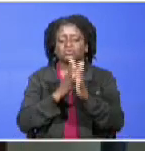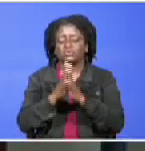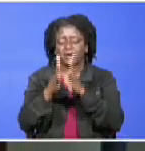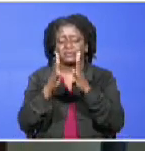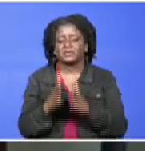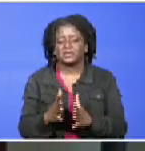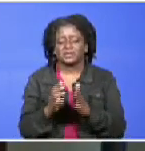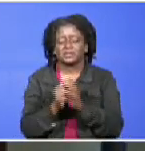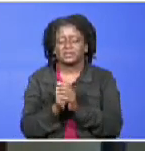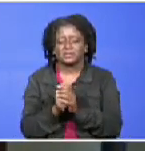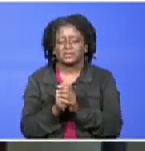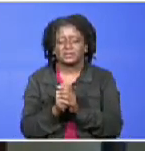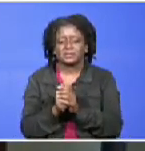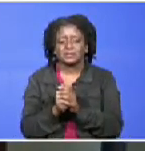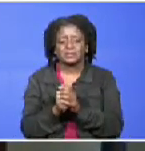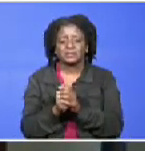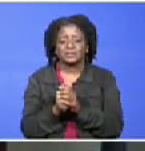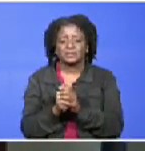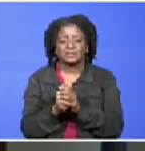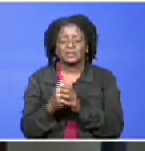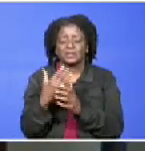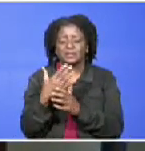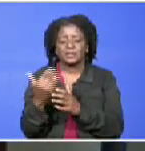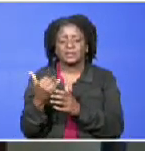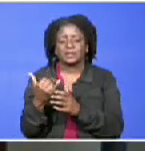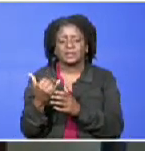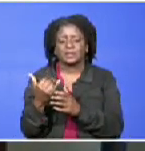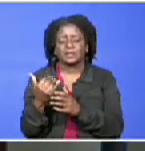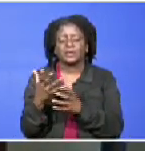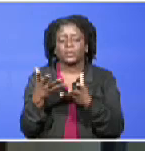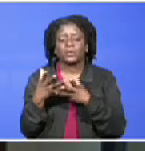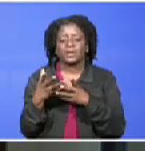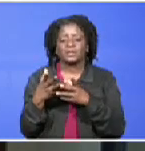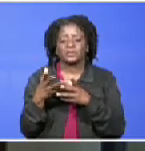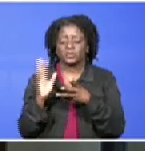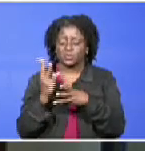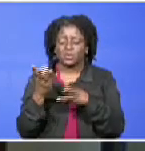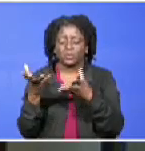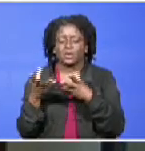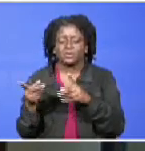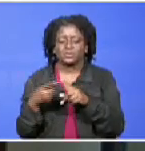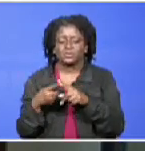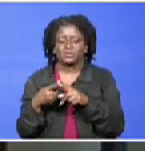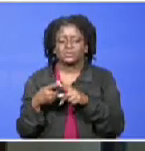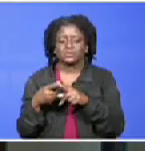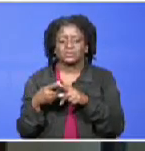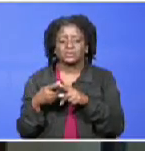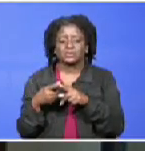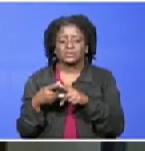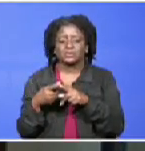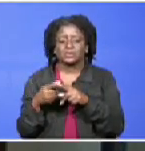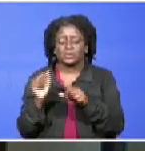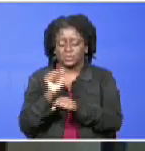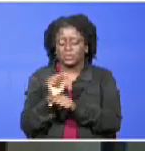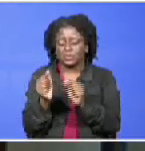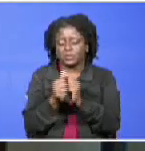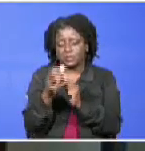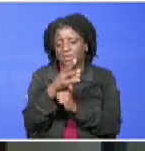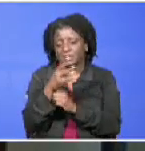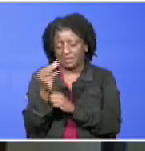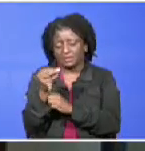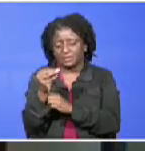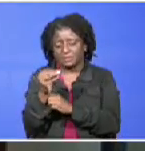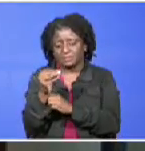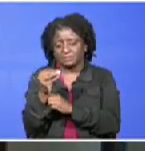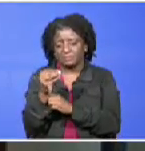comprehensive ship riders agreement that would be able to extend their reach from the Turks and Caicos, because they don't have they don't possess the type of